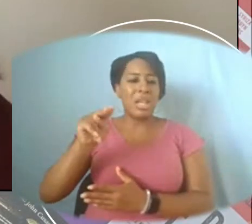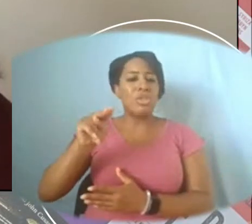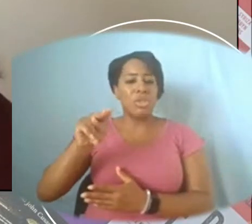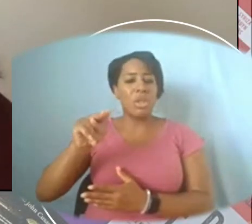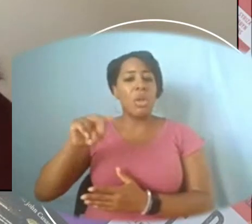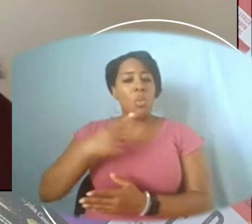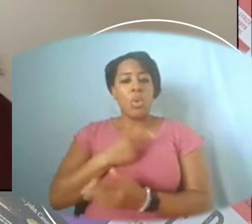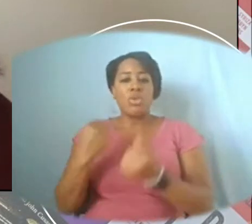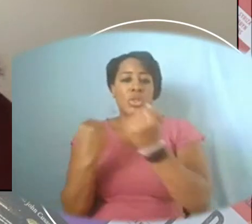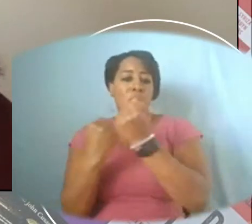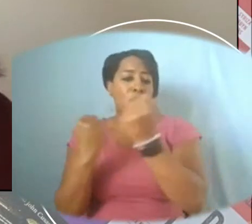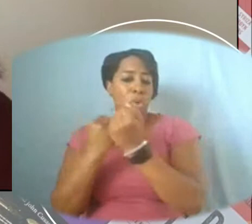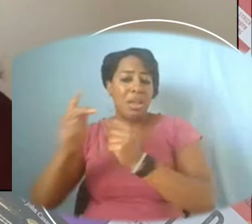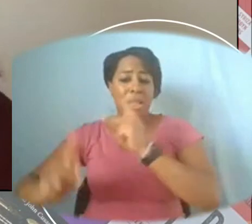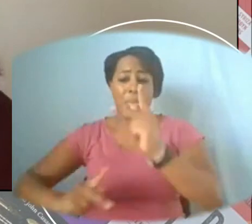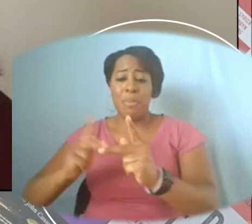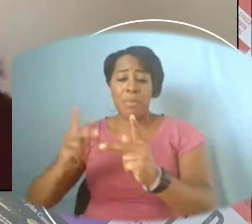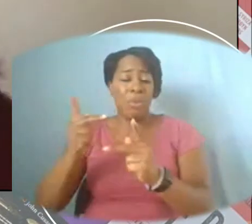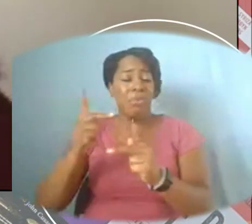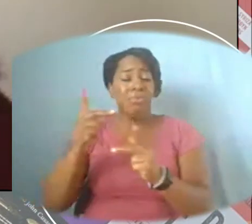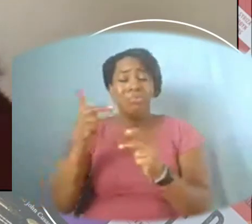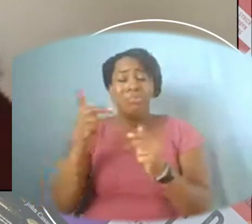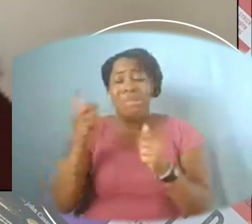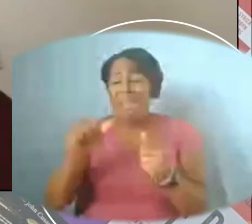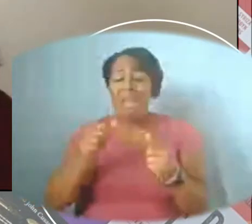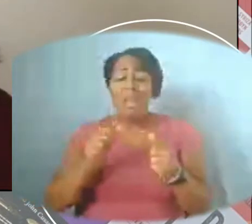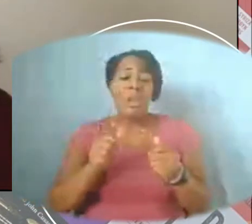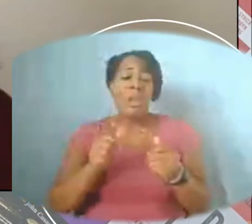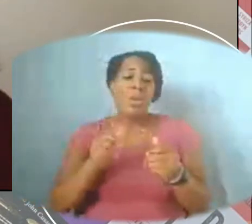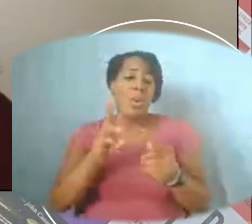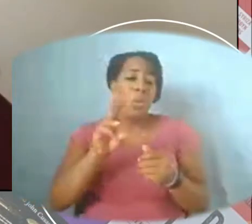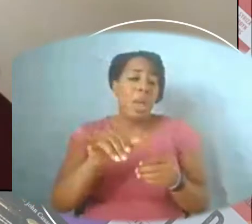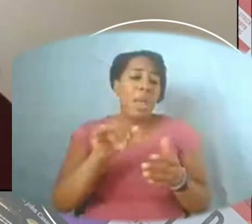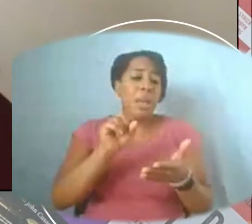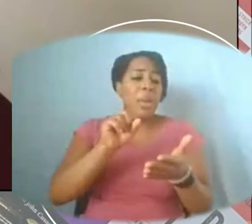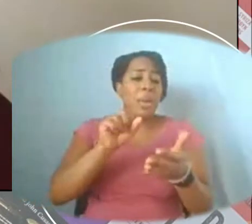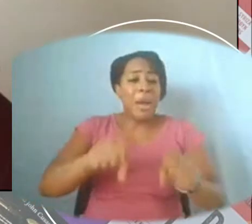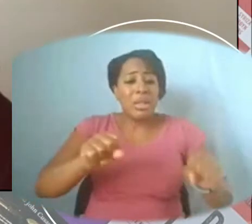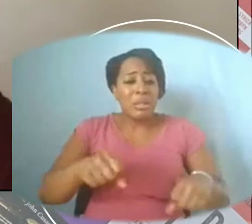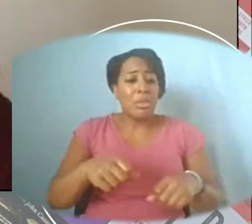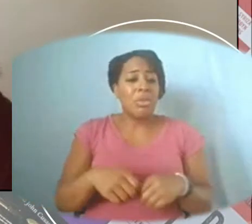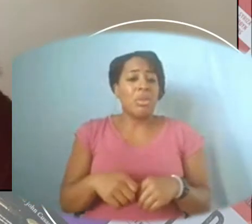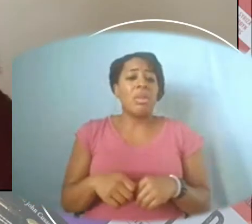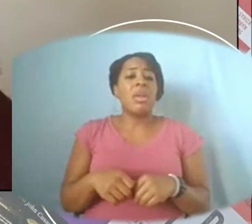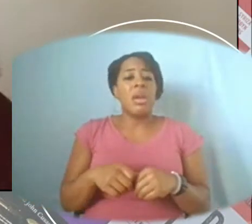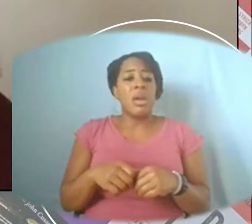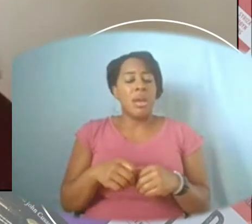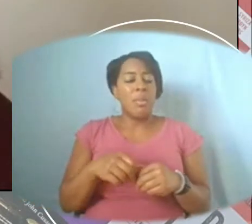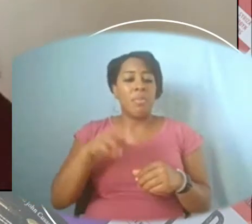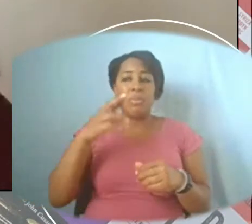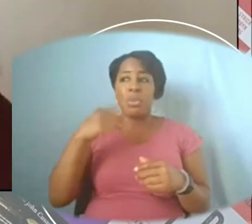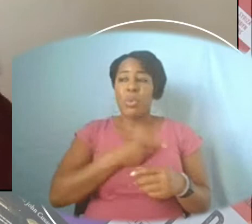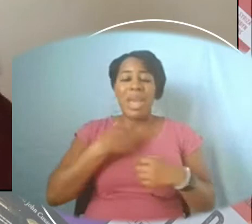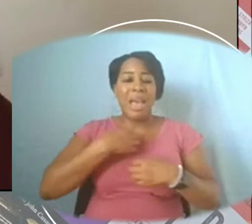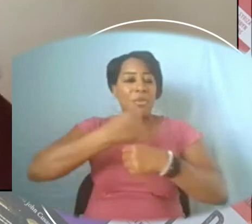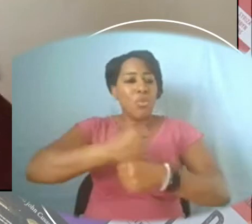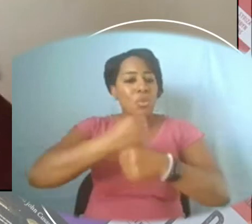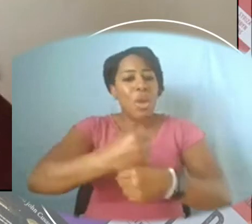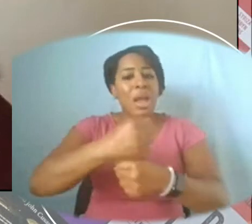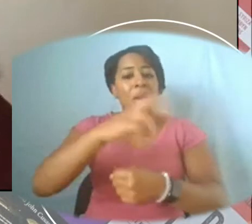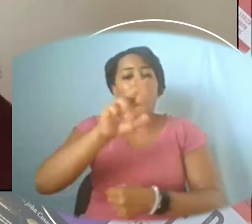can, whether it's with rallies and car caravans because of COVID, but